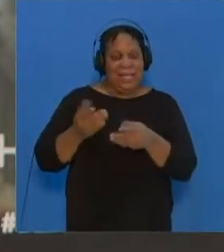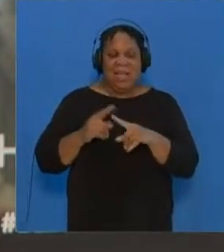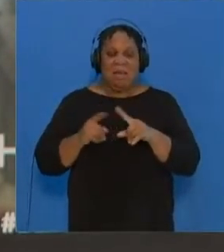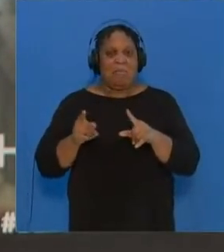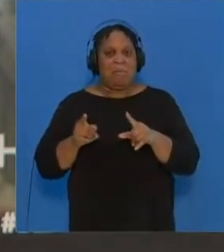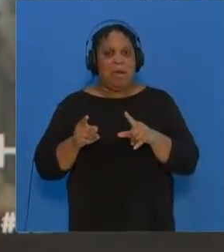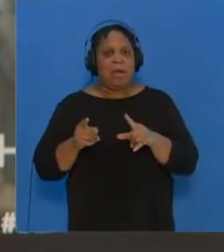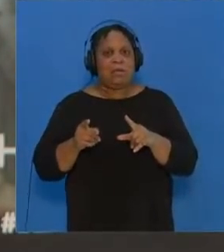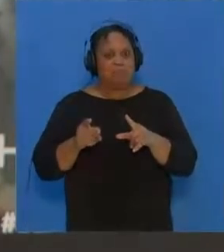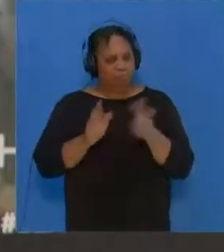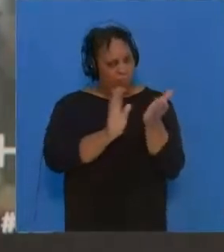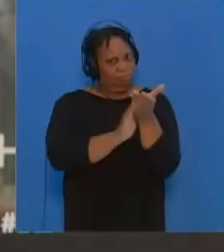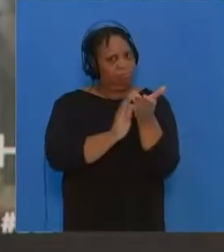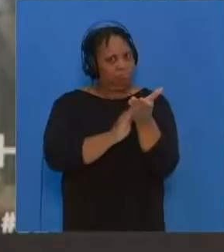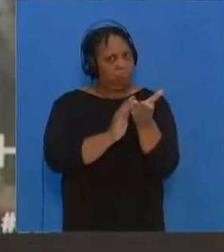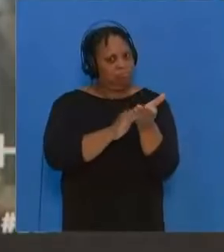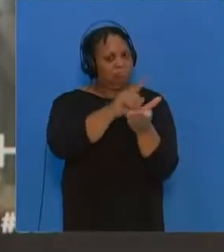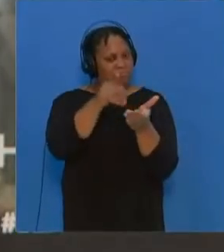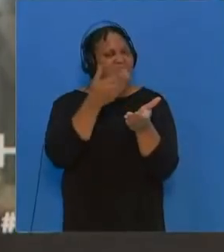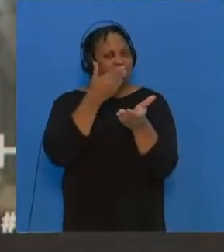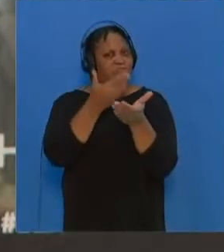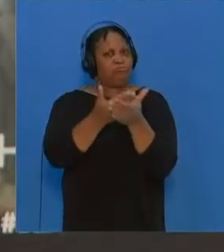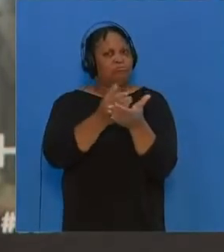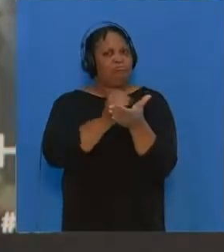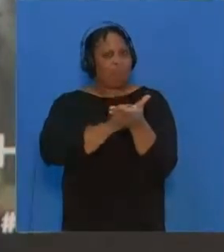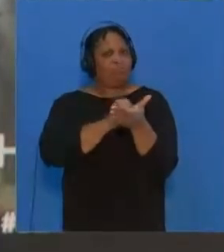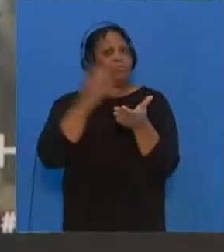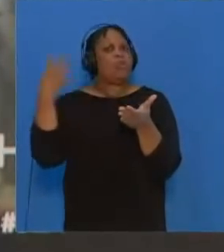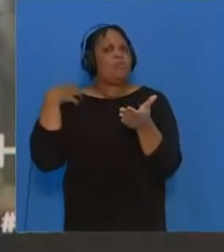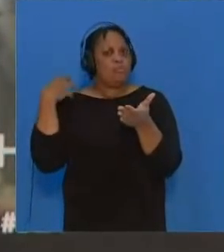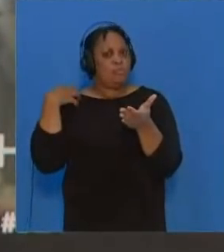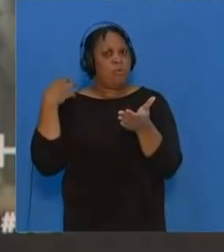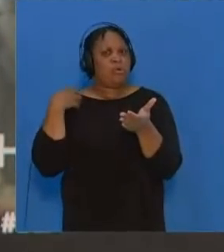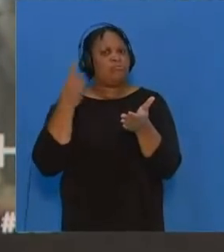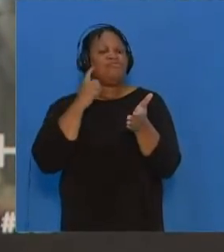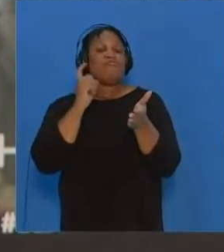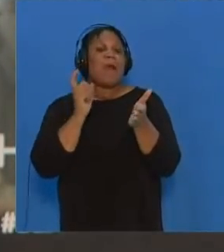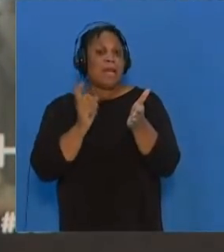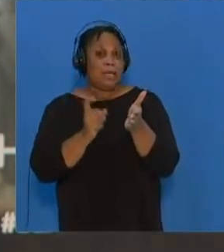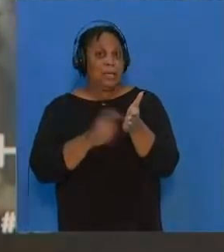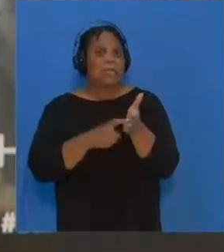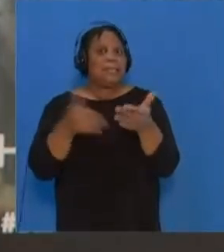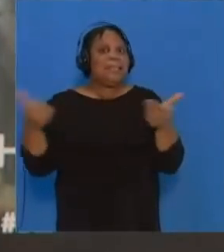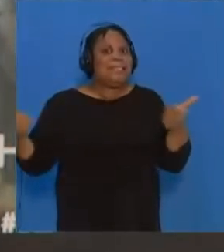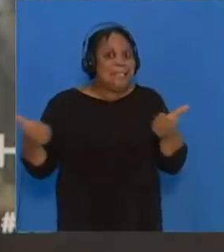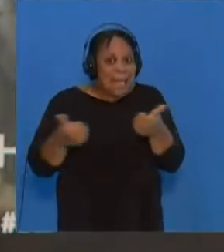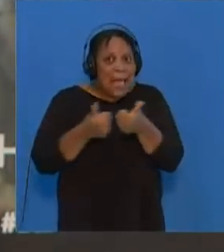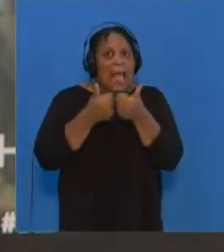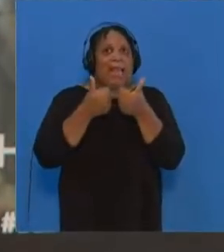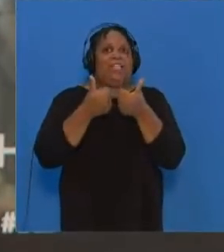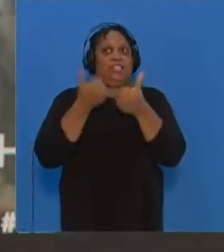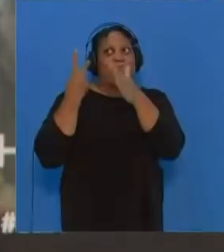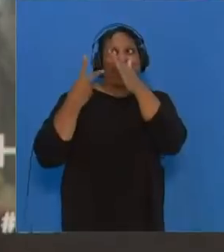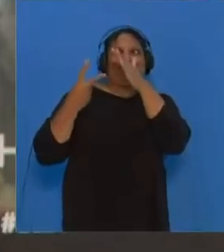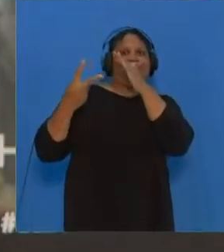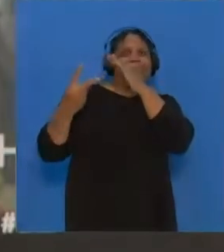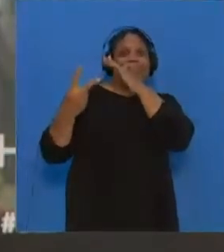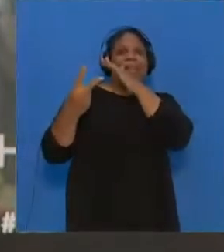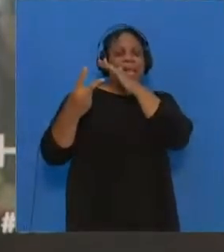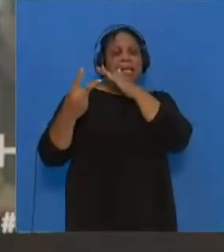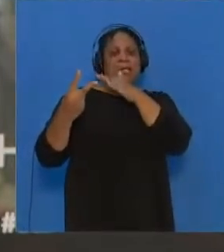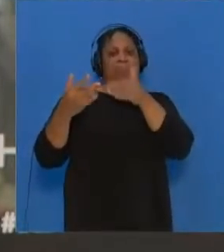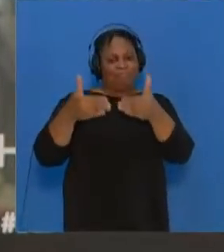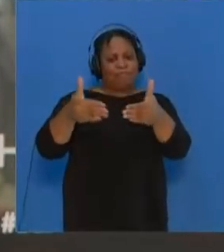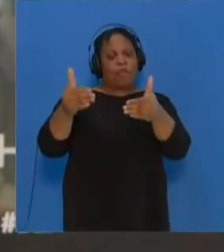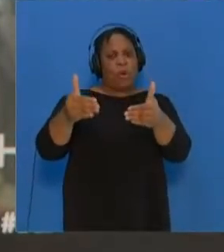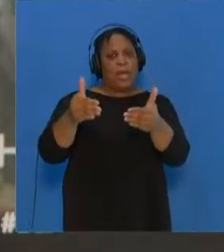want to pay tribute to them for being good employers and recognizing the challenges of which they foresaw, and then to go ahead and